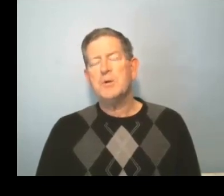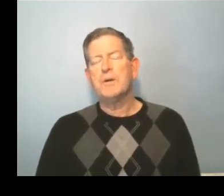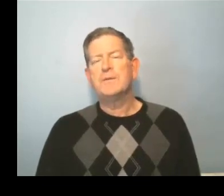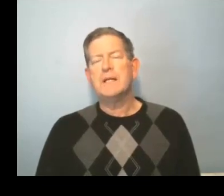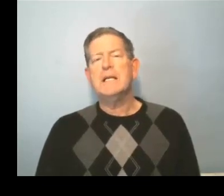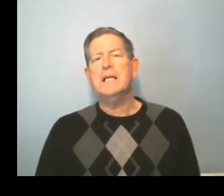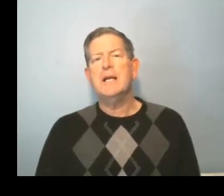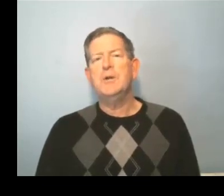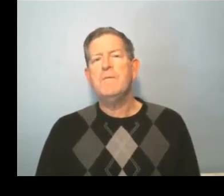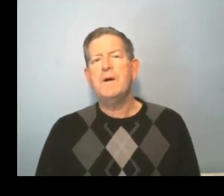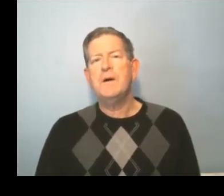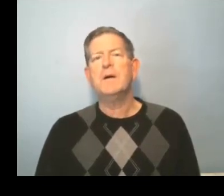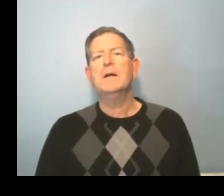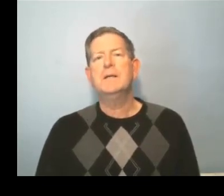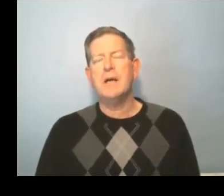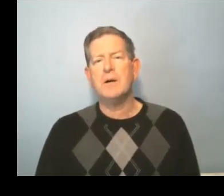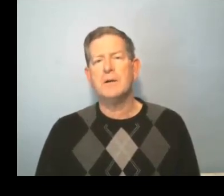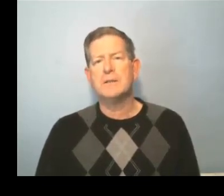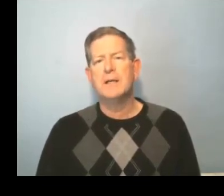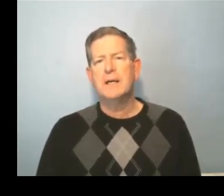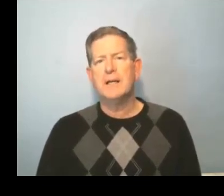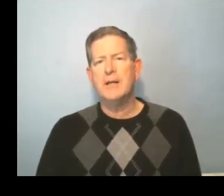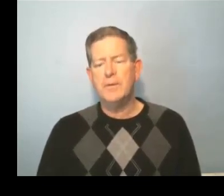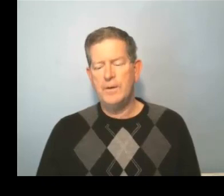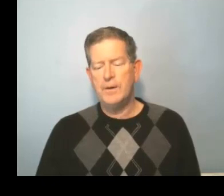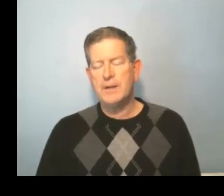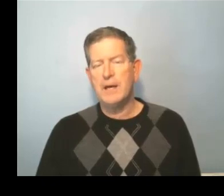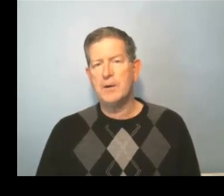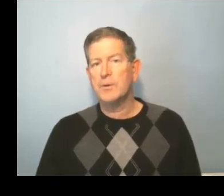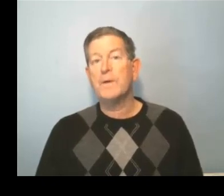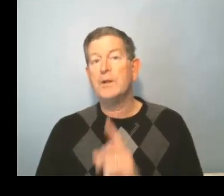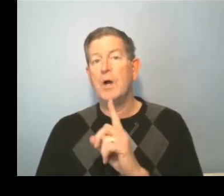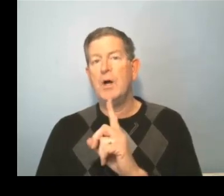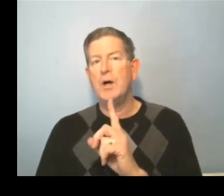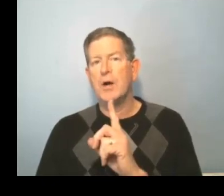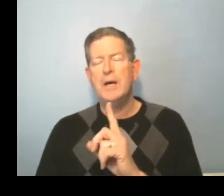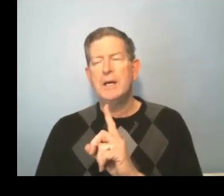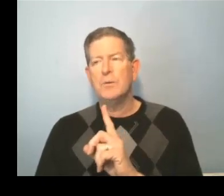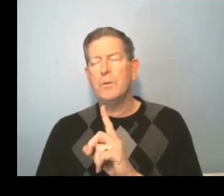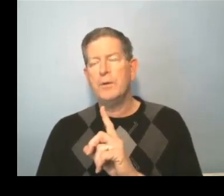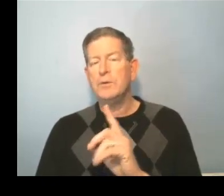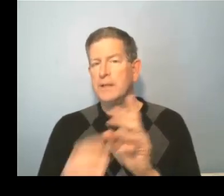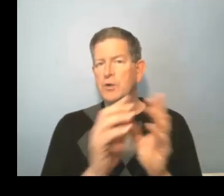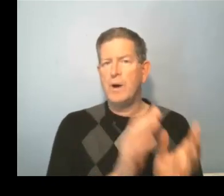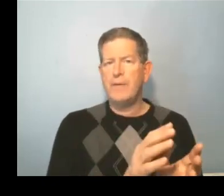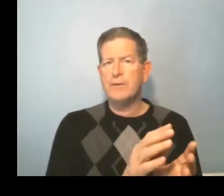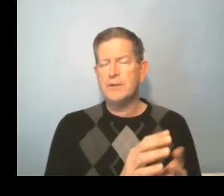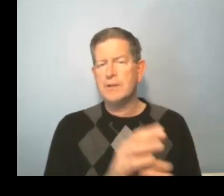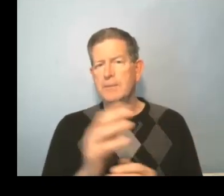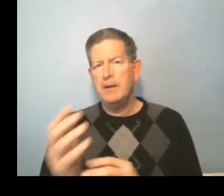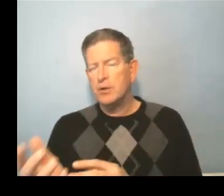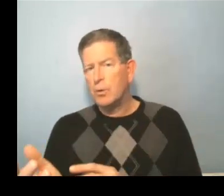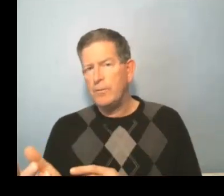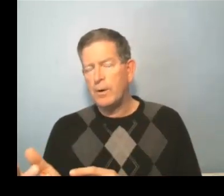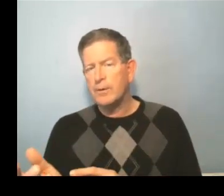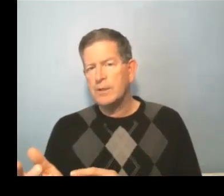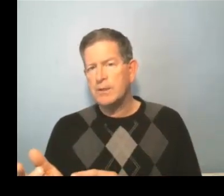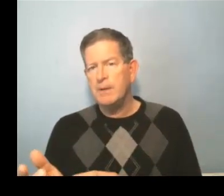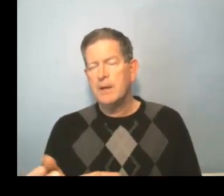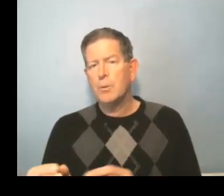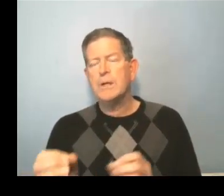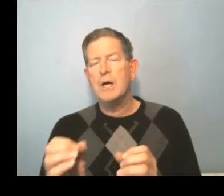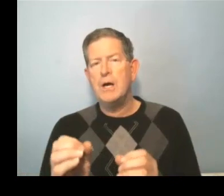Okay, you should have said il est 9h40. Il est 9h40. Don't forget the heure. Whether you're using the 12-hour system, the